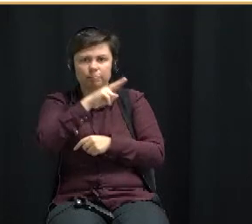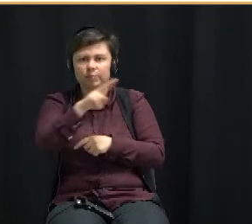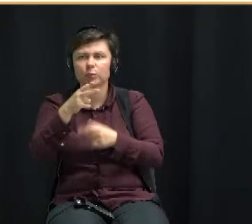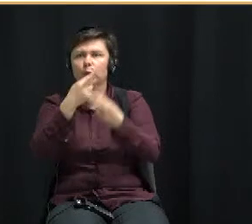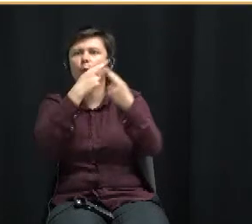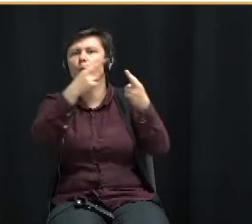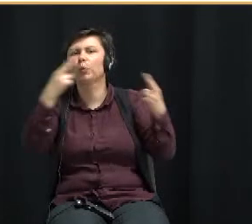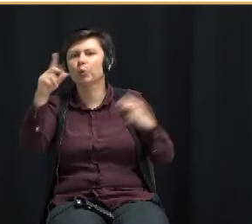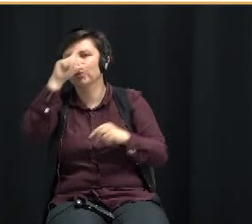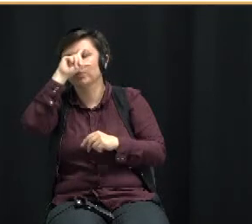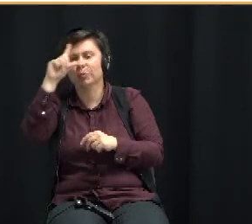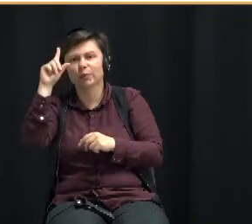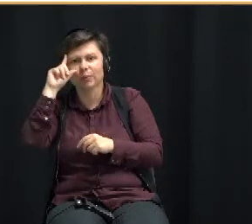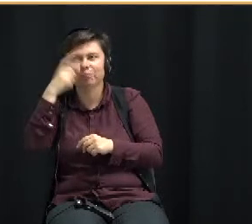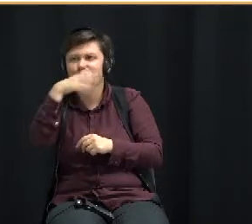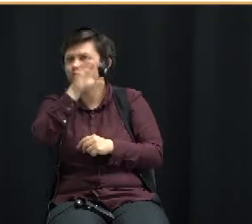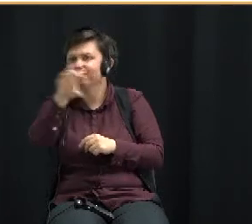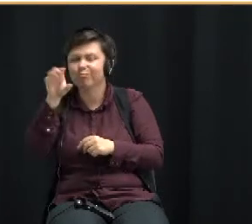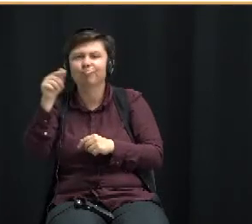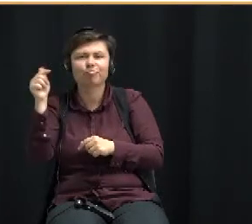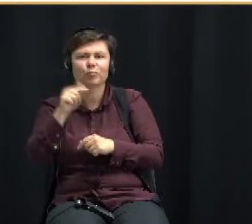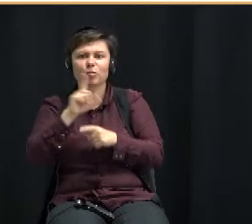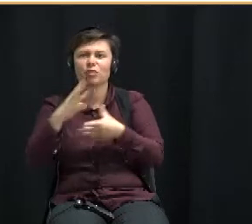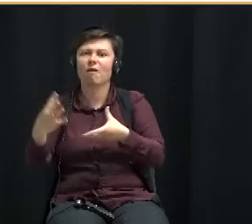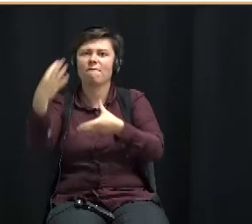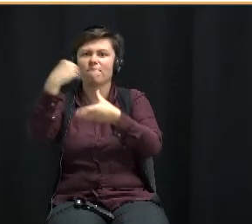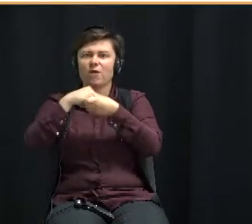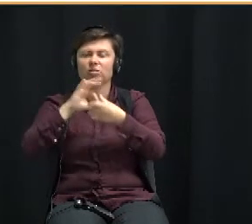for inclusion. Thank you.